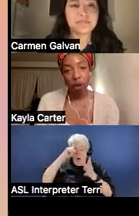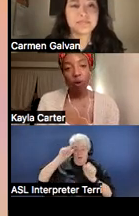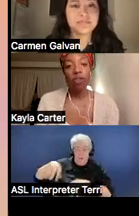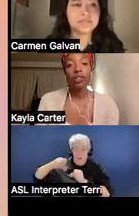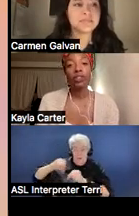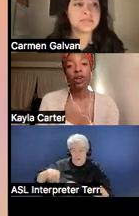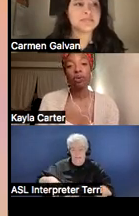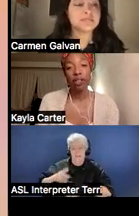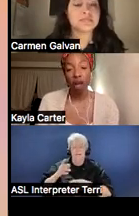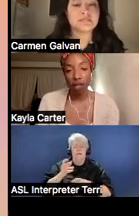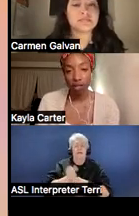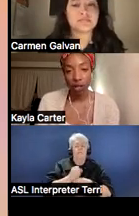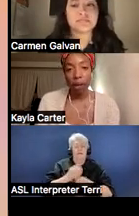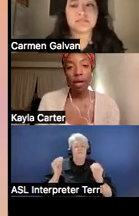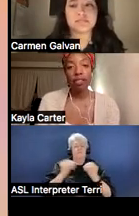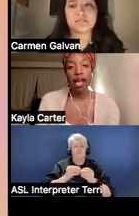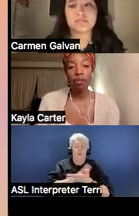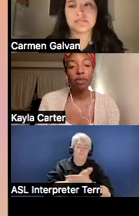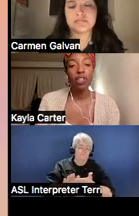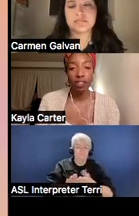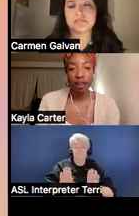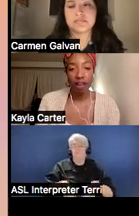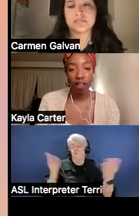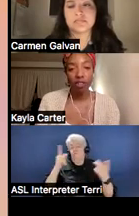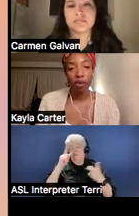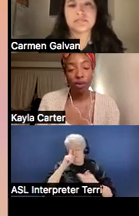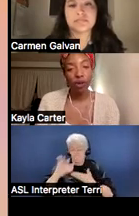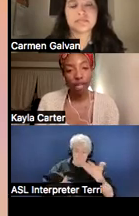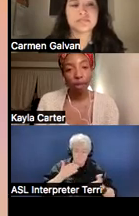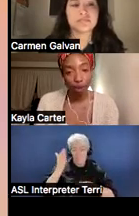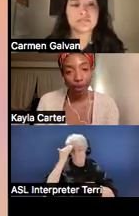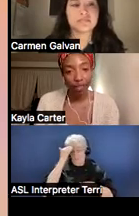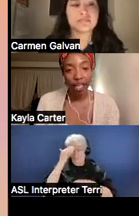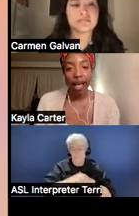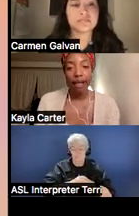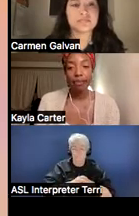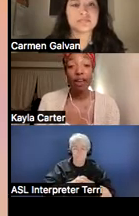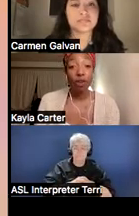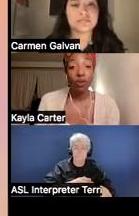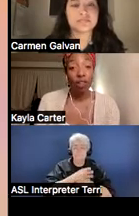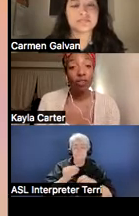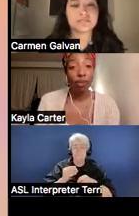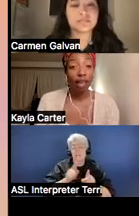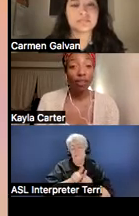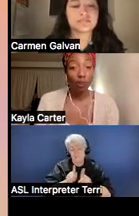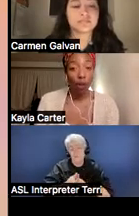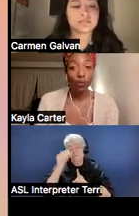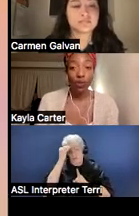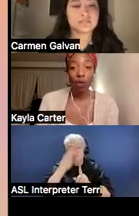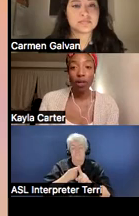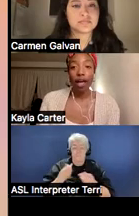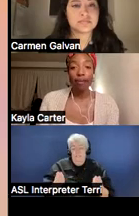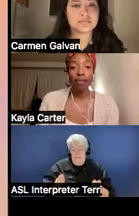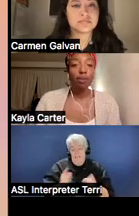up with not just a correct knowledge, but the most justified knowledge from the most correct people, and also knowledge from the land as well.